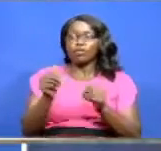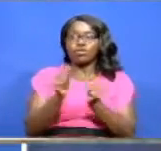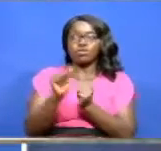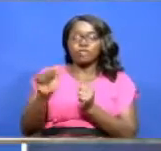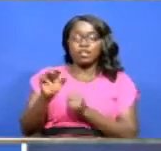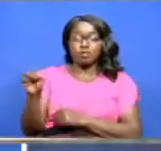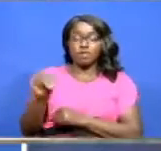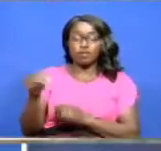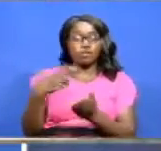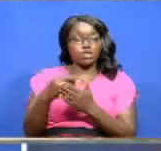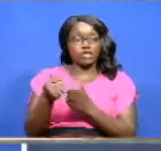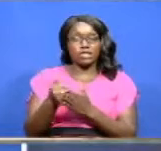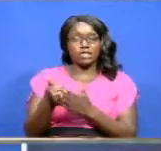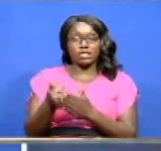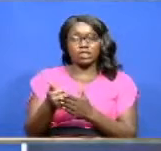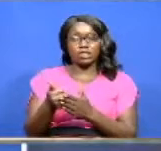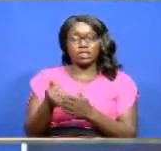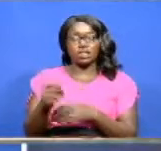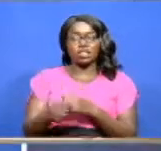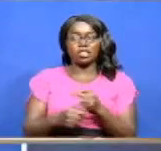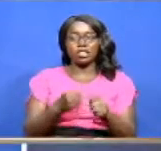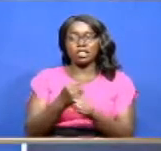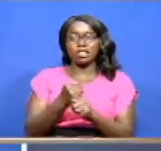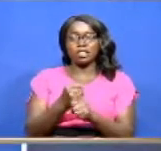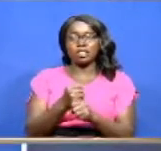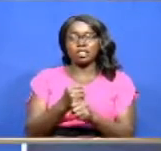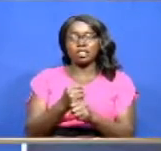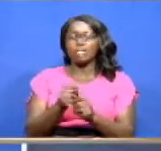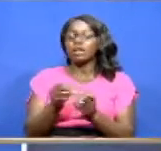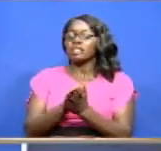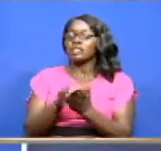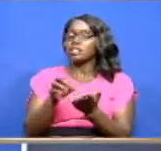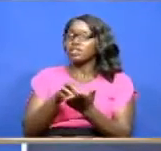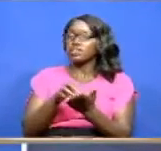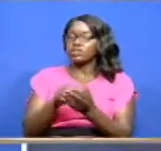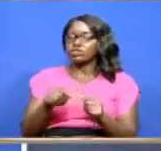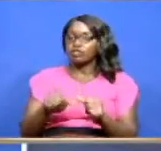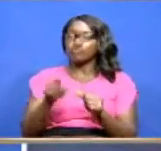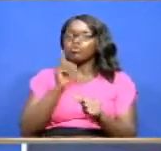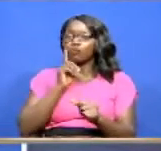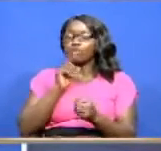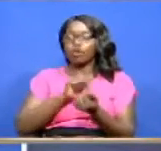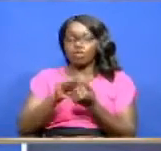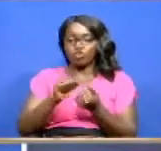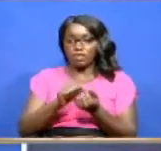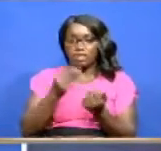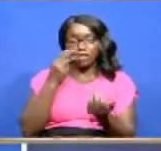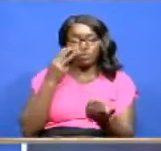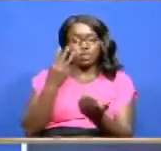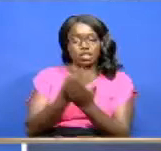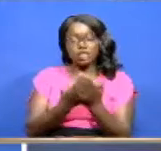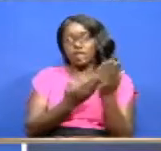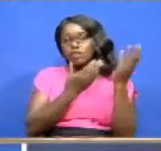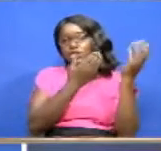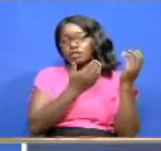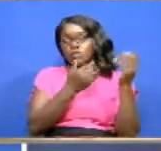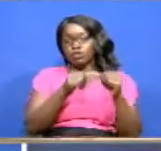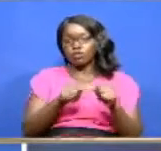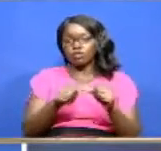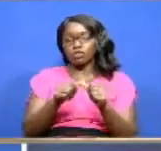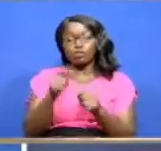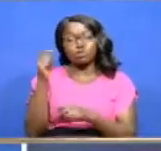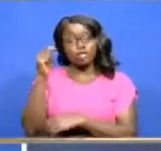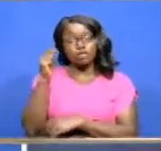shillings in the year. The case continues on Friday, with witnesses expected to continue giving